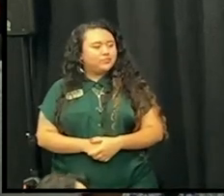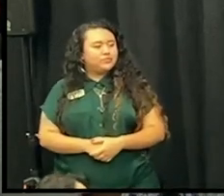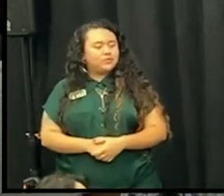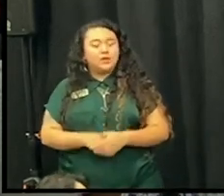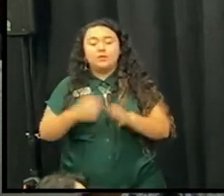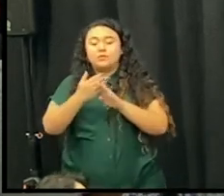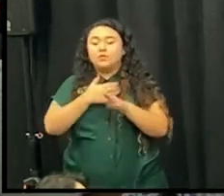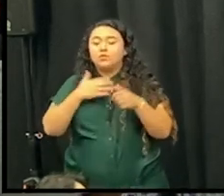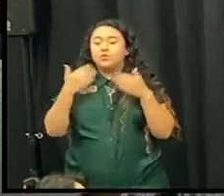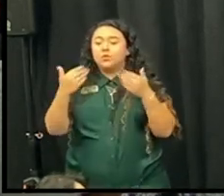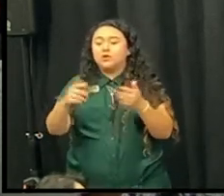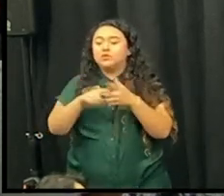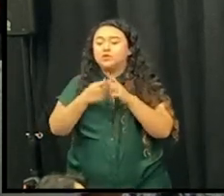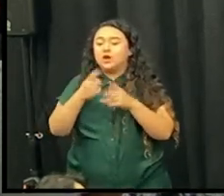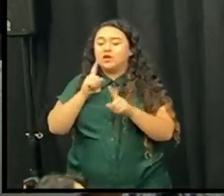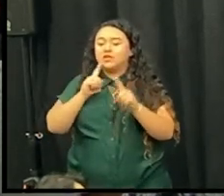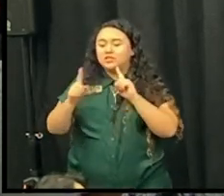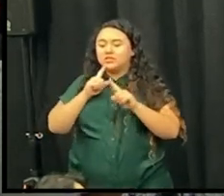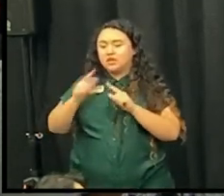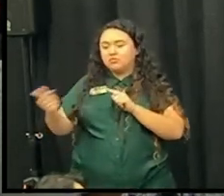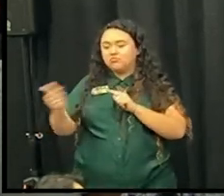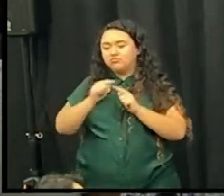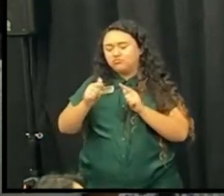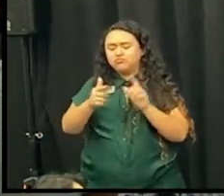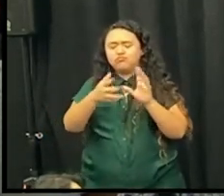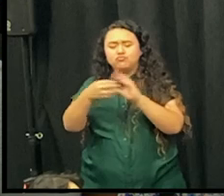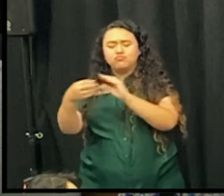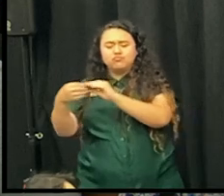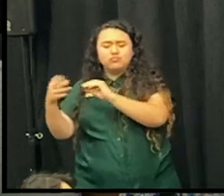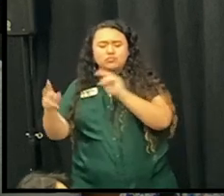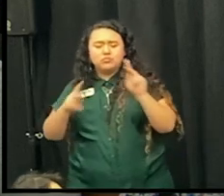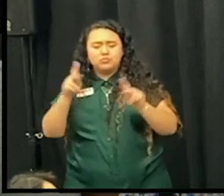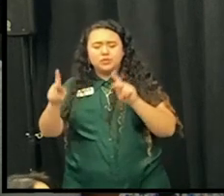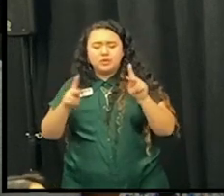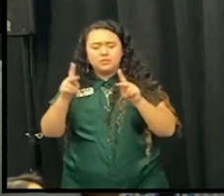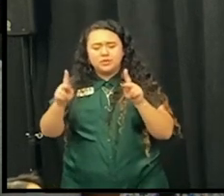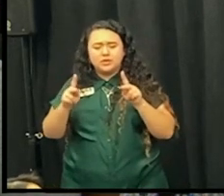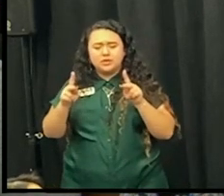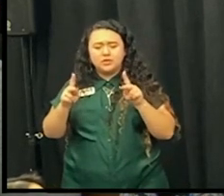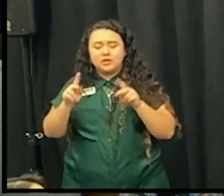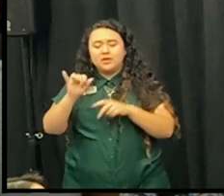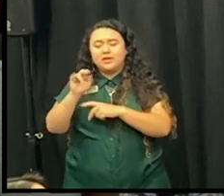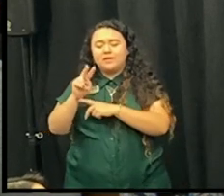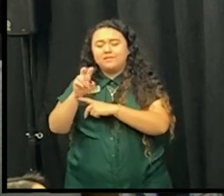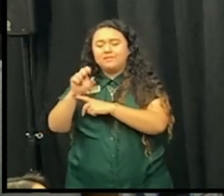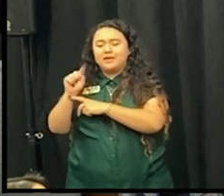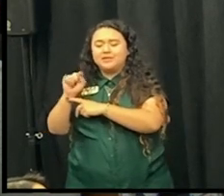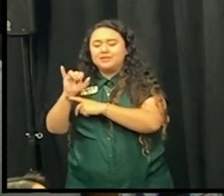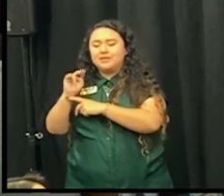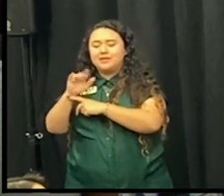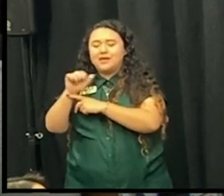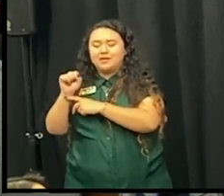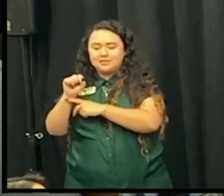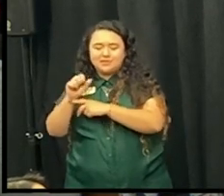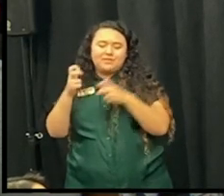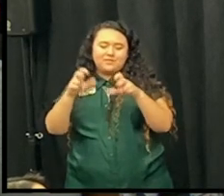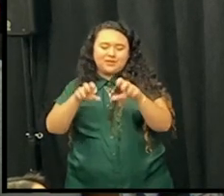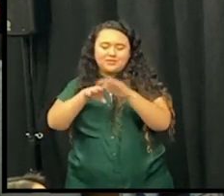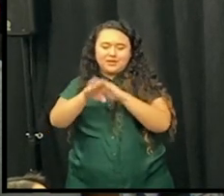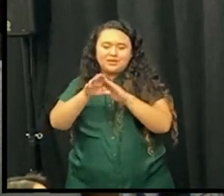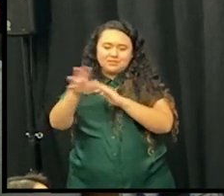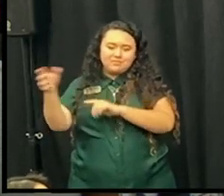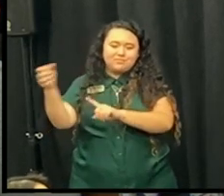Before we start our discussion, I just want to give a few shout outs to Invest in Access for securing